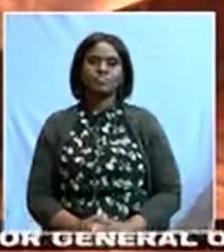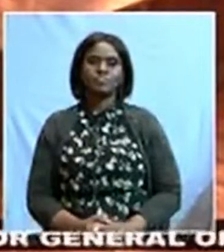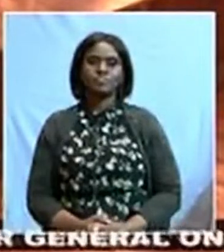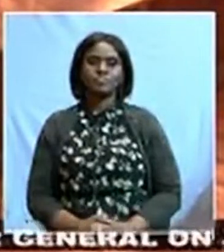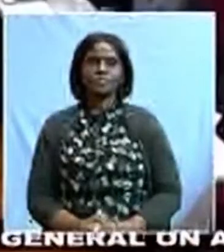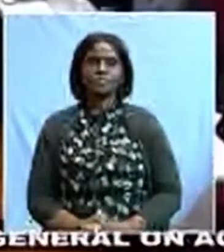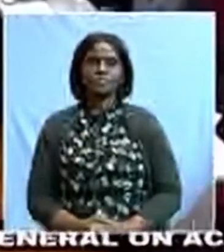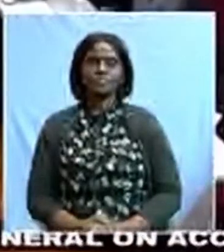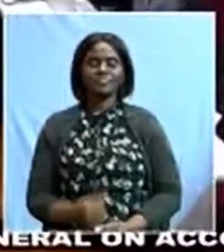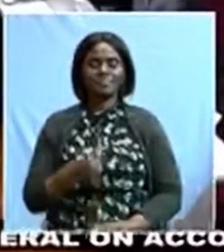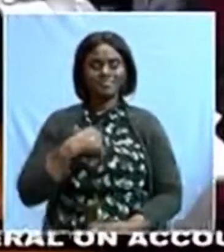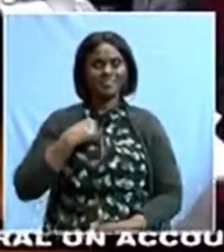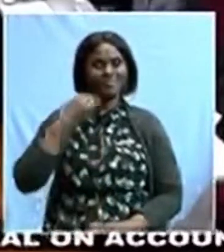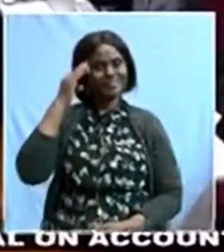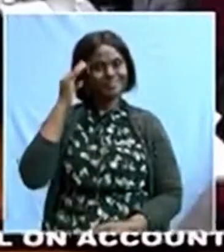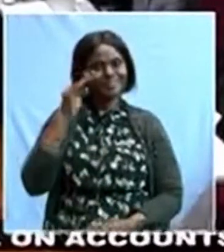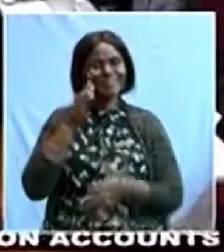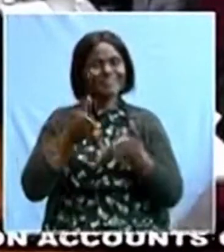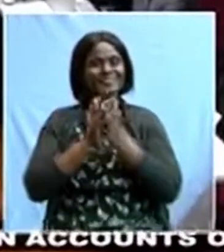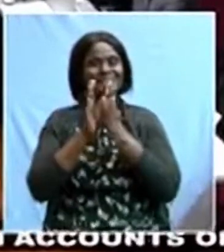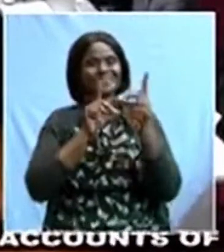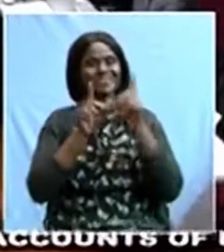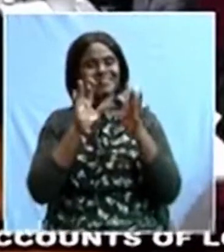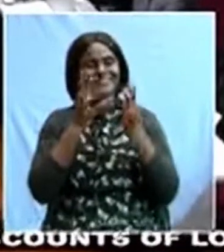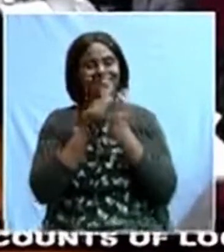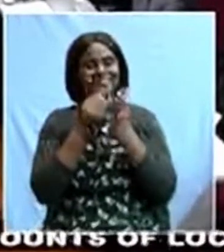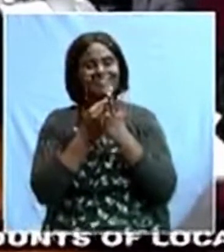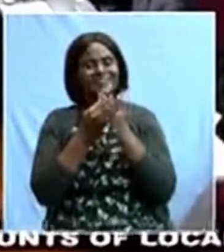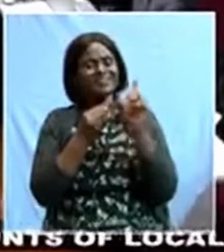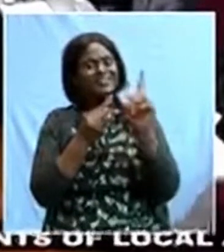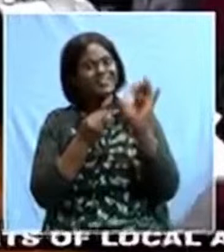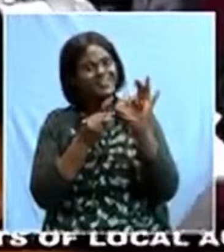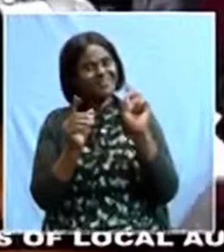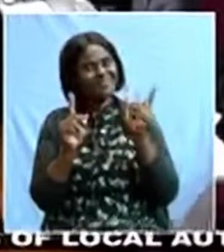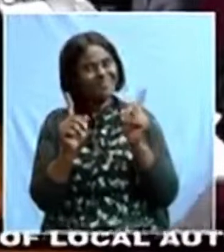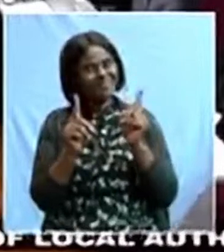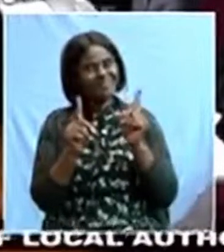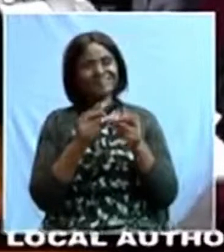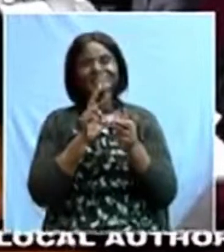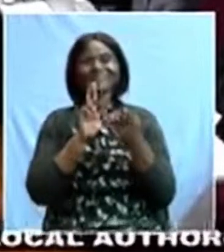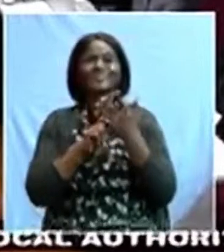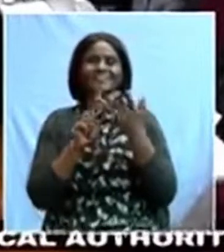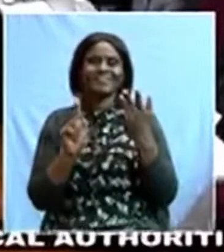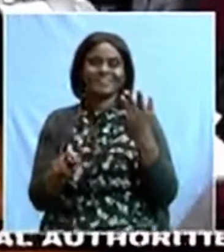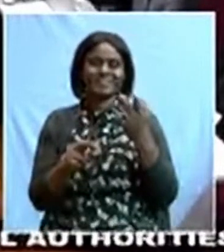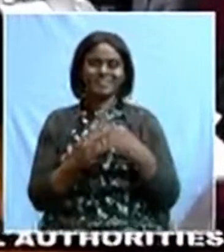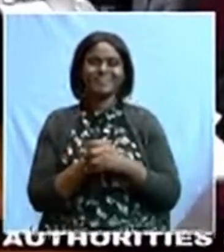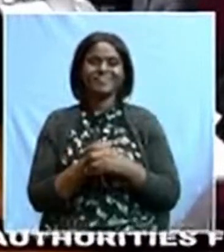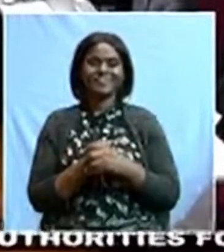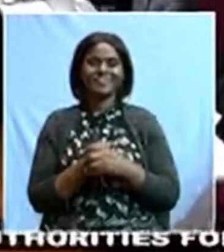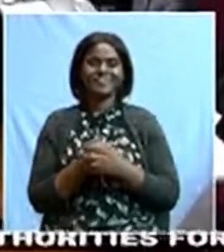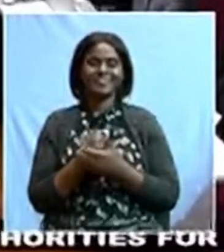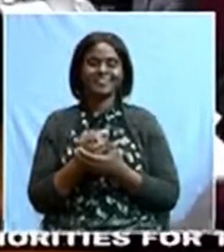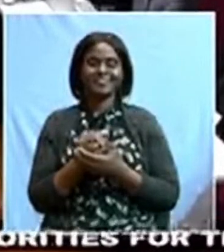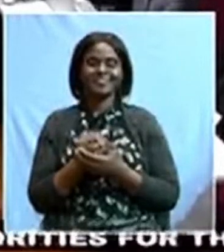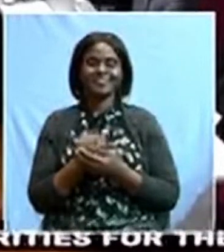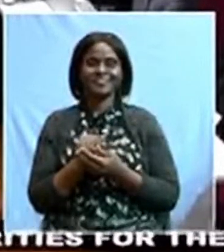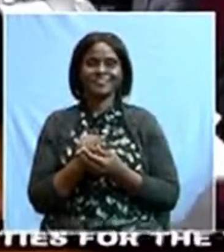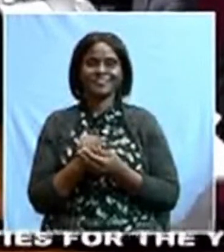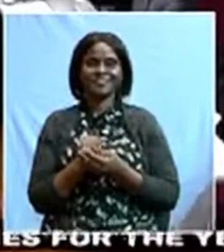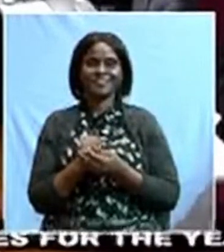I know you wanted me to ask you, where is the Director of Finance? Where is the Director of Finance? He retired. He retired. Okay.